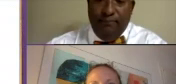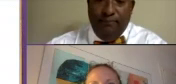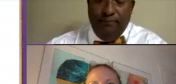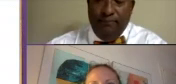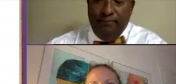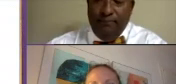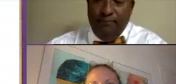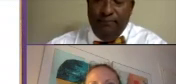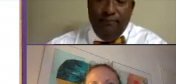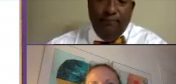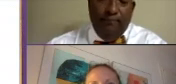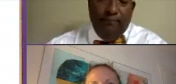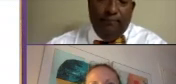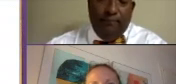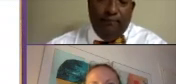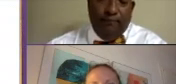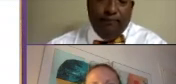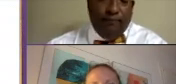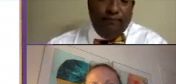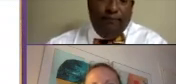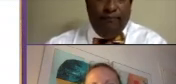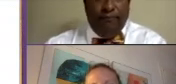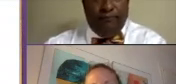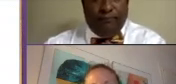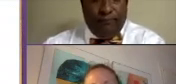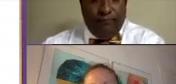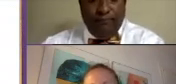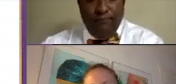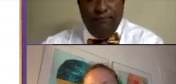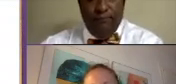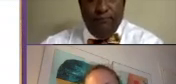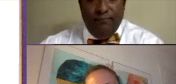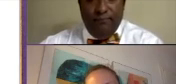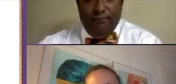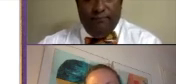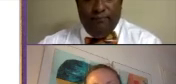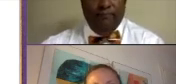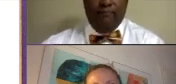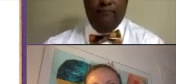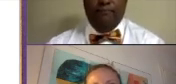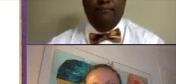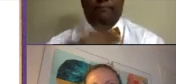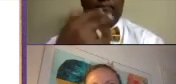parade. They practiced playing with the Preservation Hall Brass Band so that they were used to being